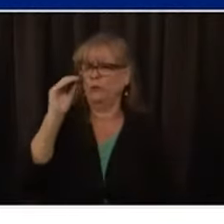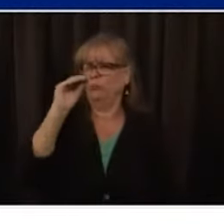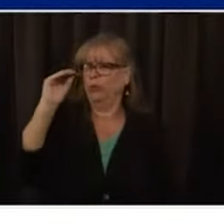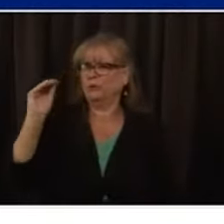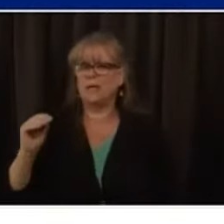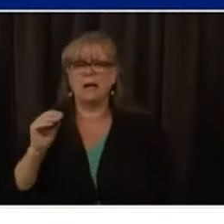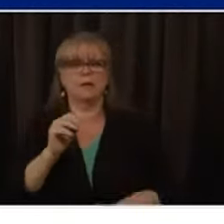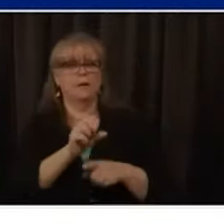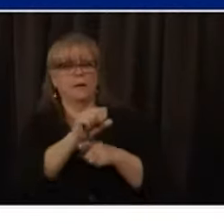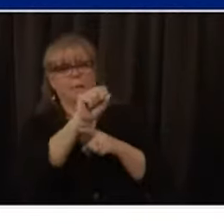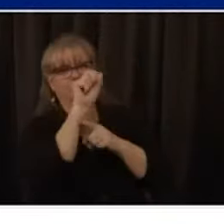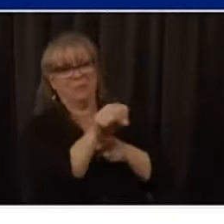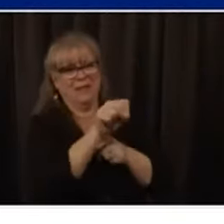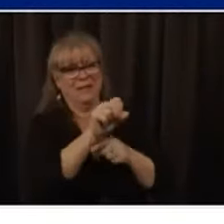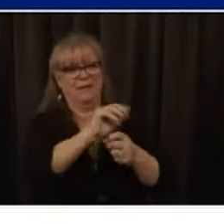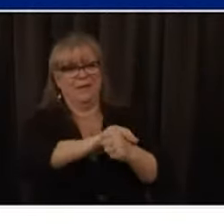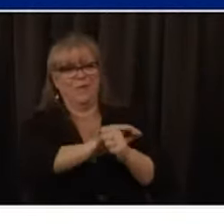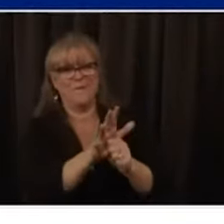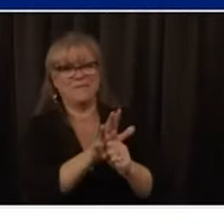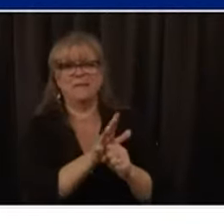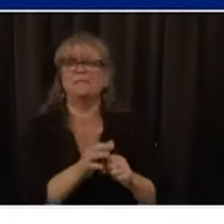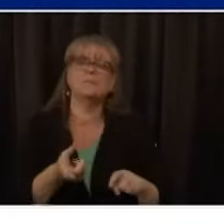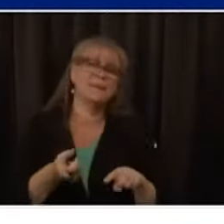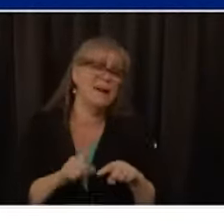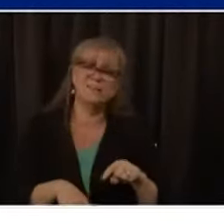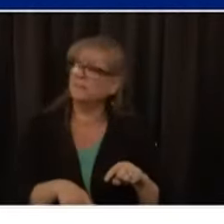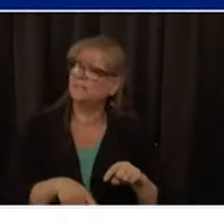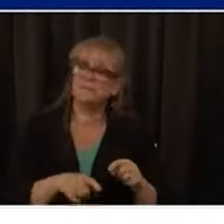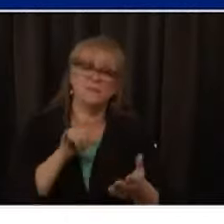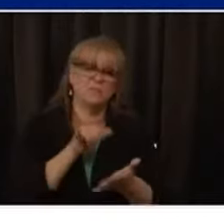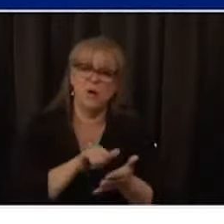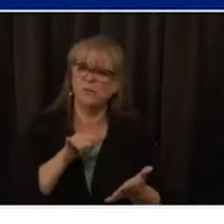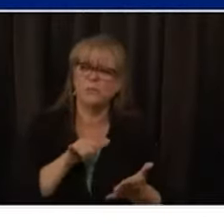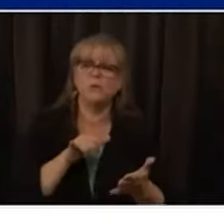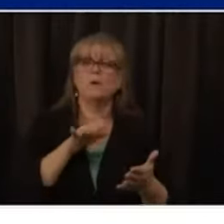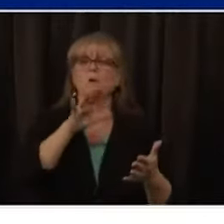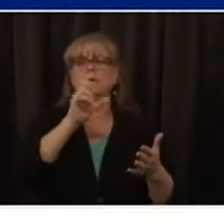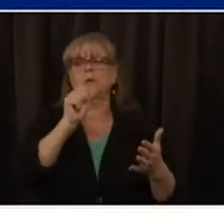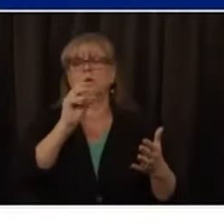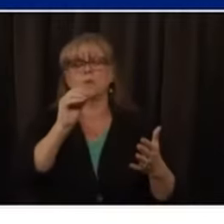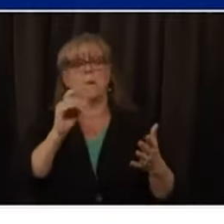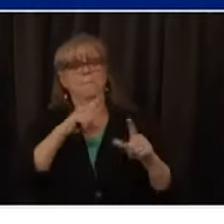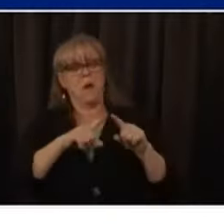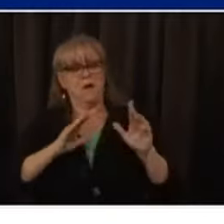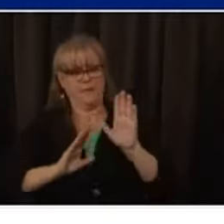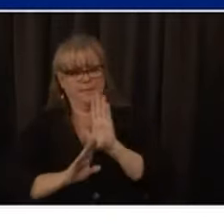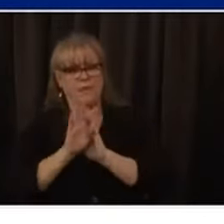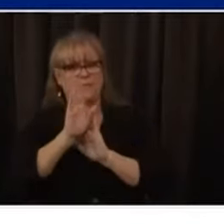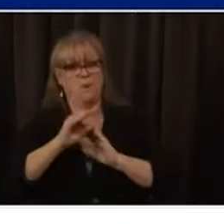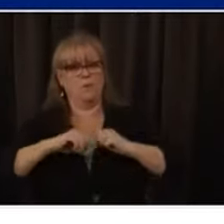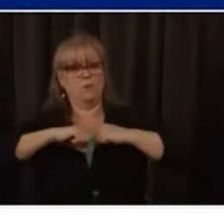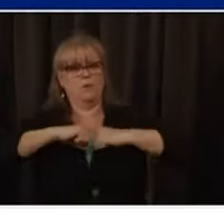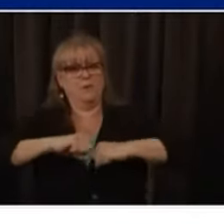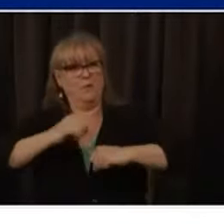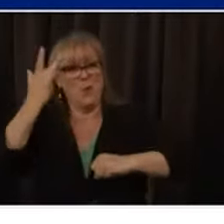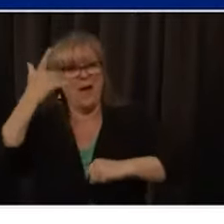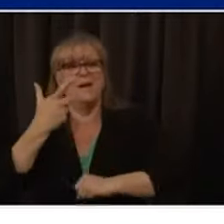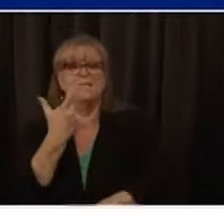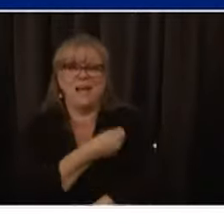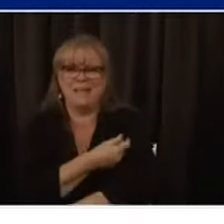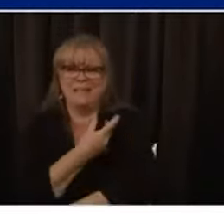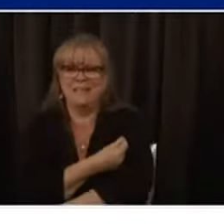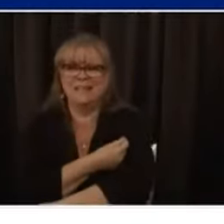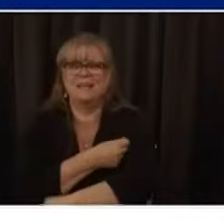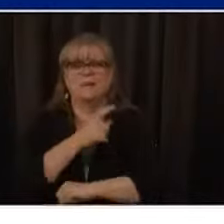now gain highly effective immunity by getting vaccinated. And you don't just protect yourself, you protect